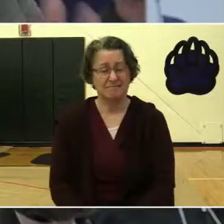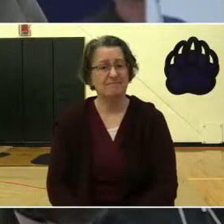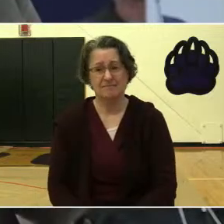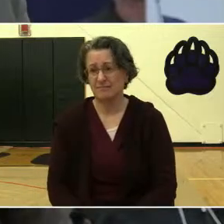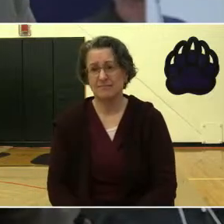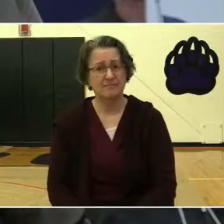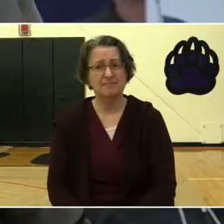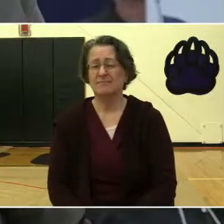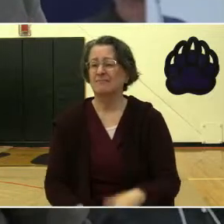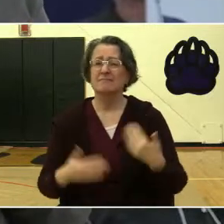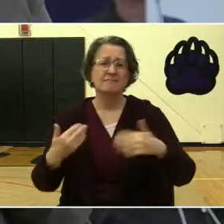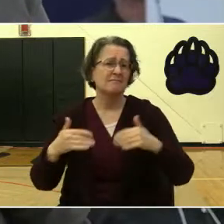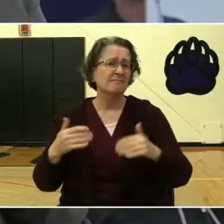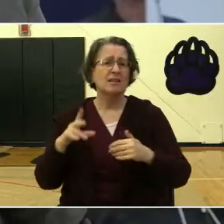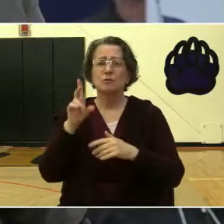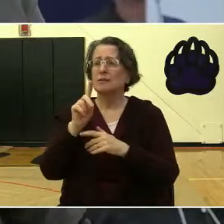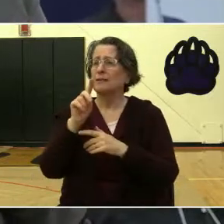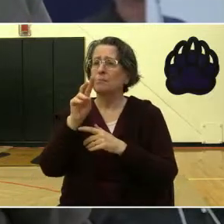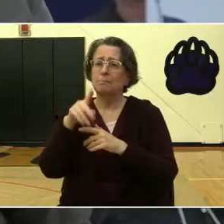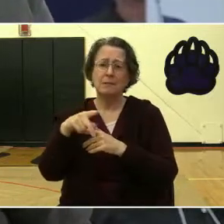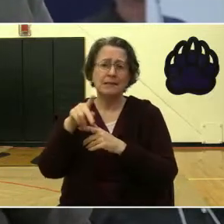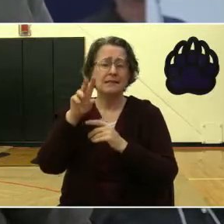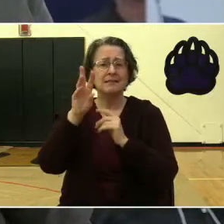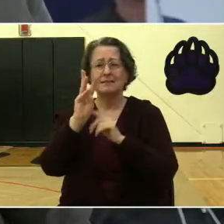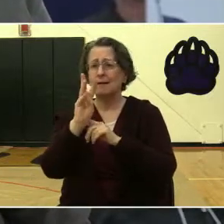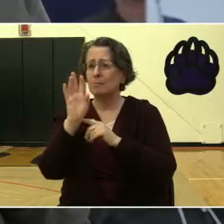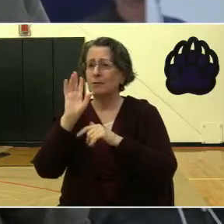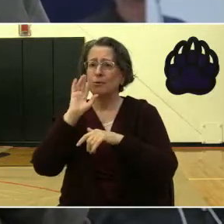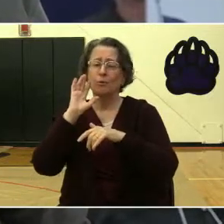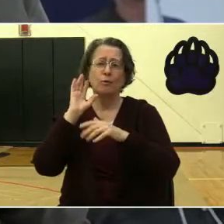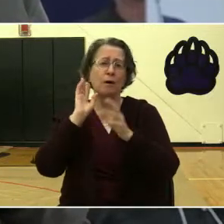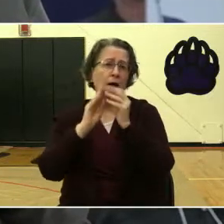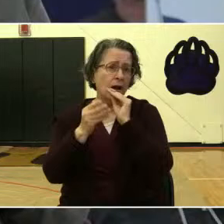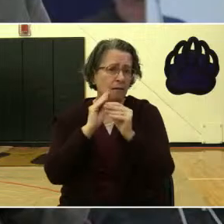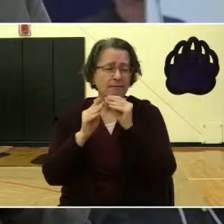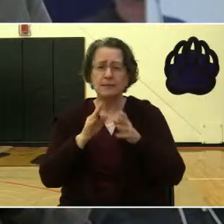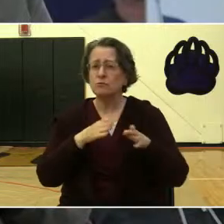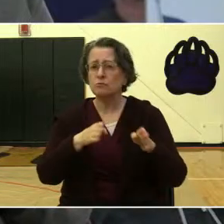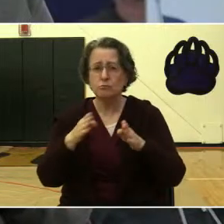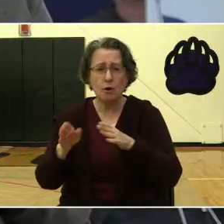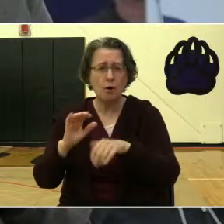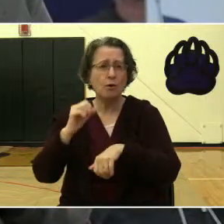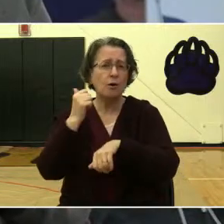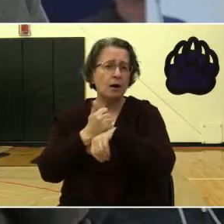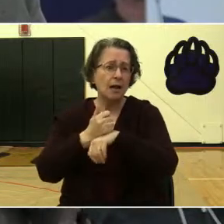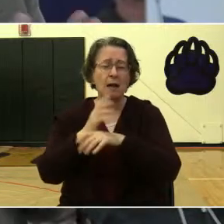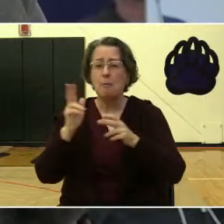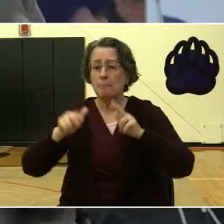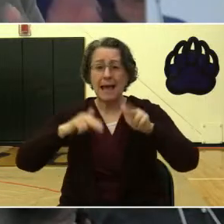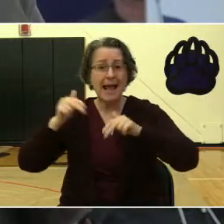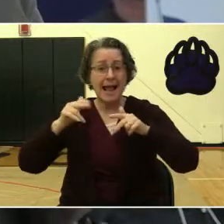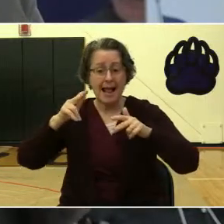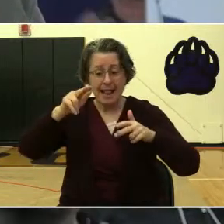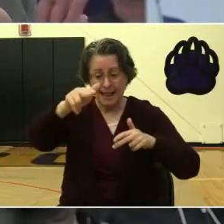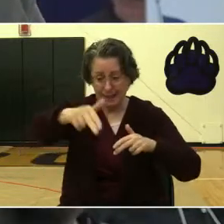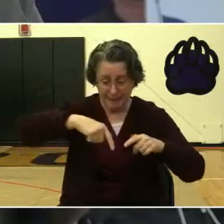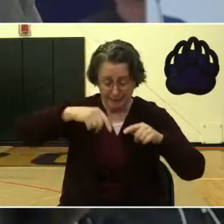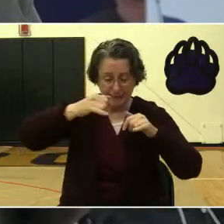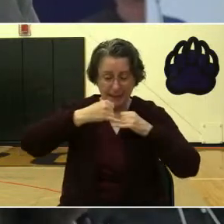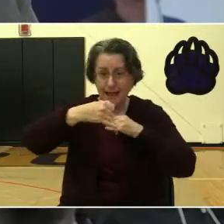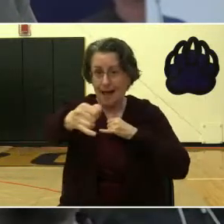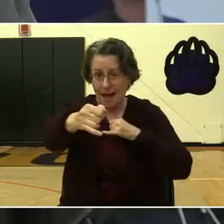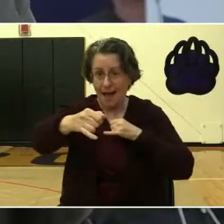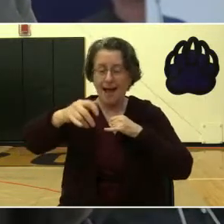and cross walks and flashing lights I think those are all extremely important and I just want everybody to be aware be